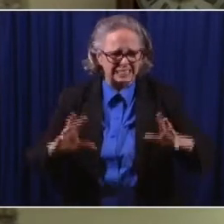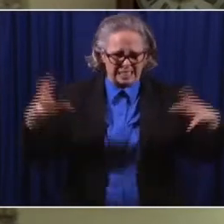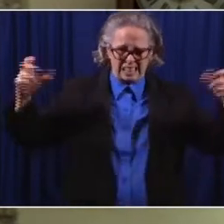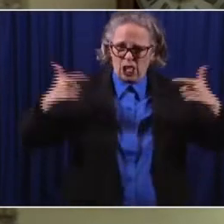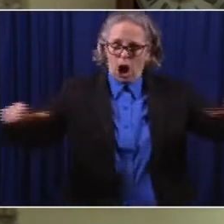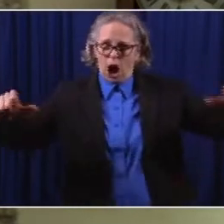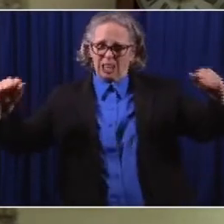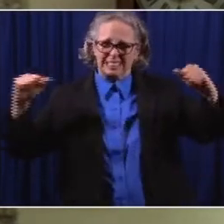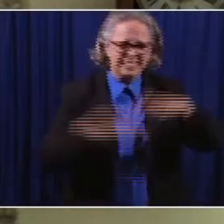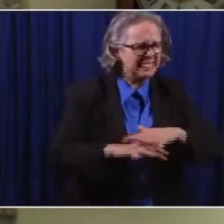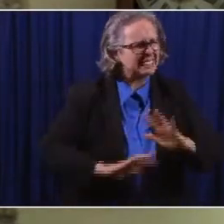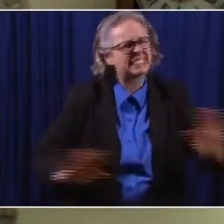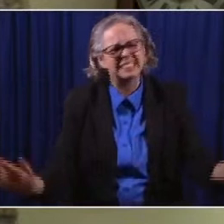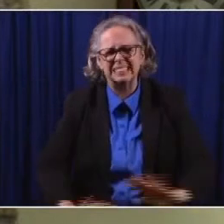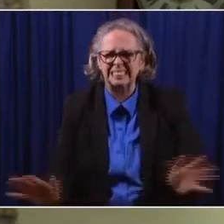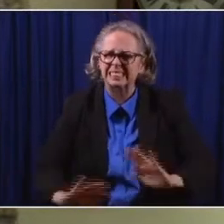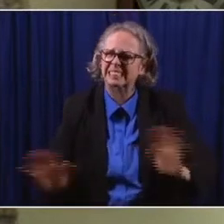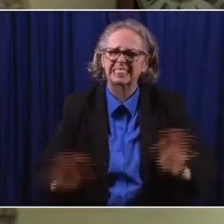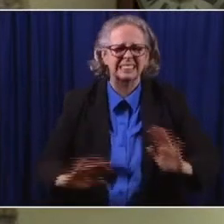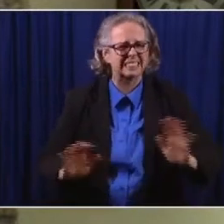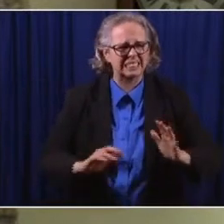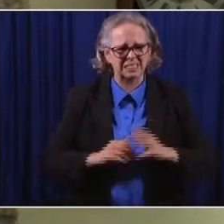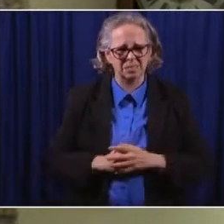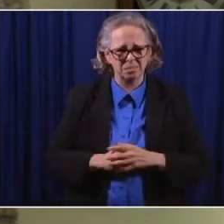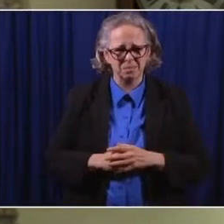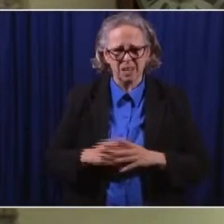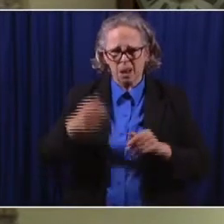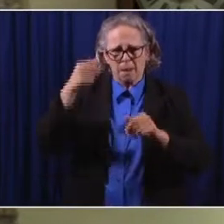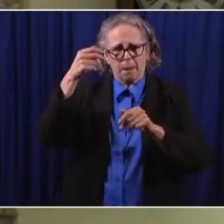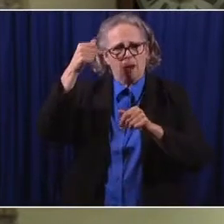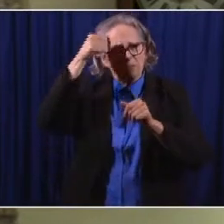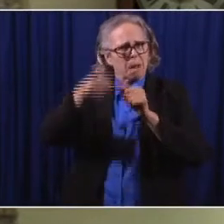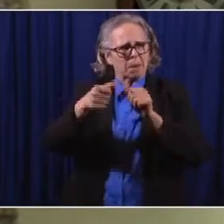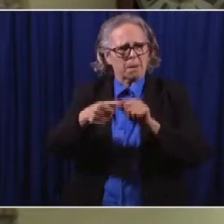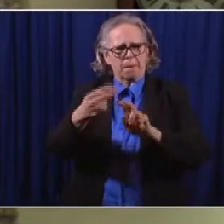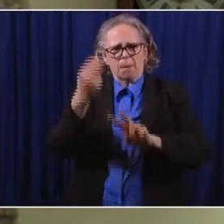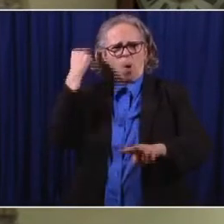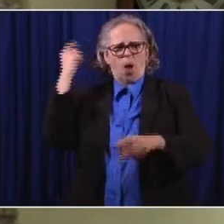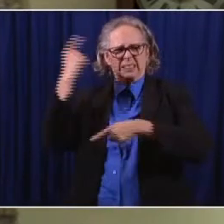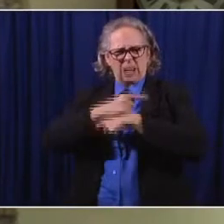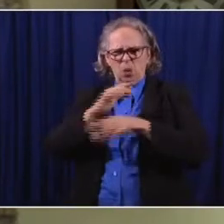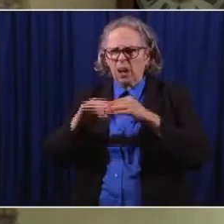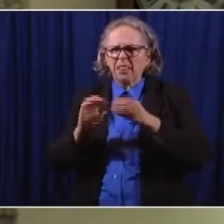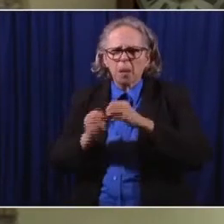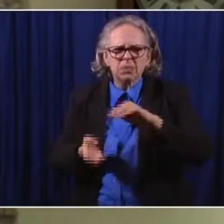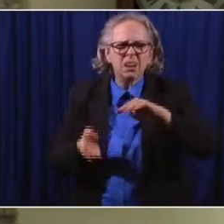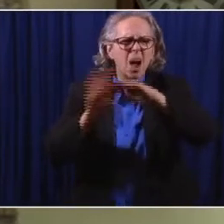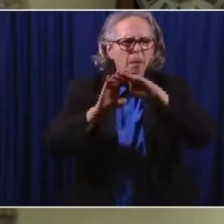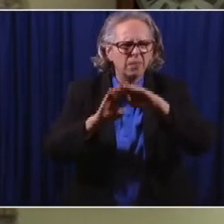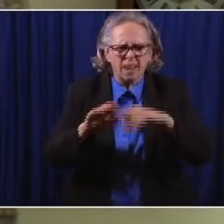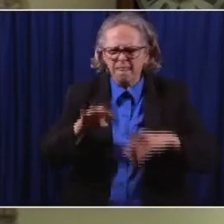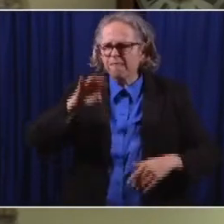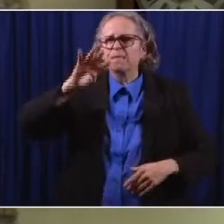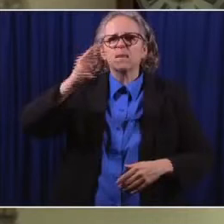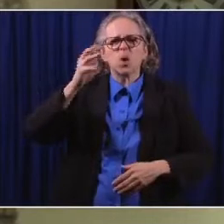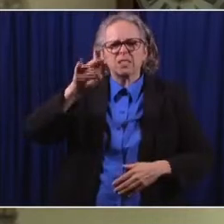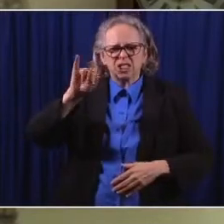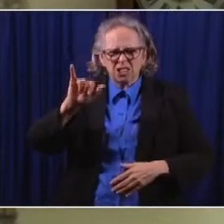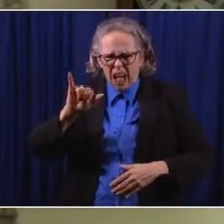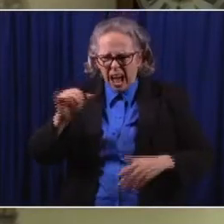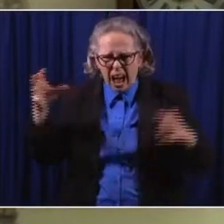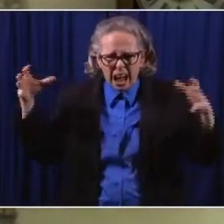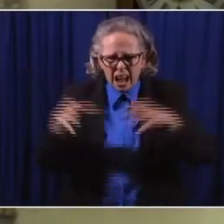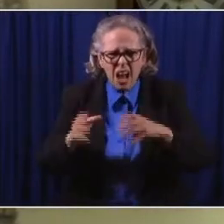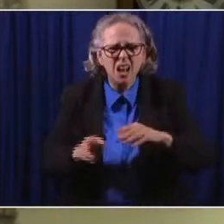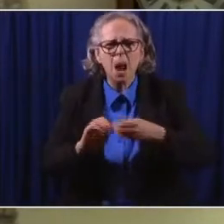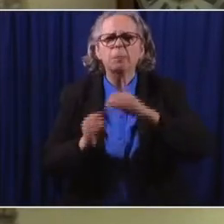saw an increase in cases following Memorial Day holiday weekend. And that talks about staying put, which I guess is